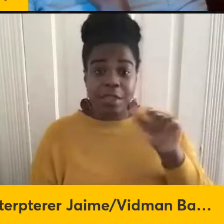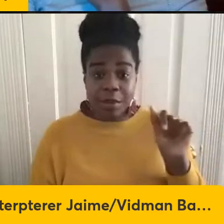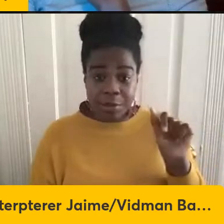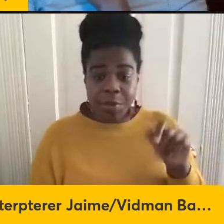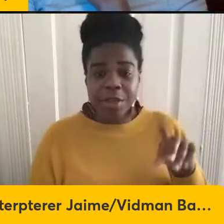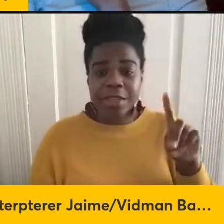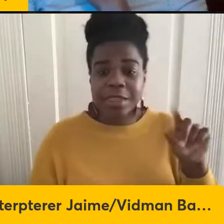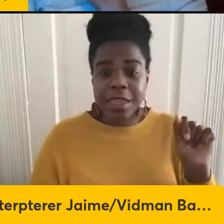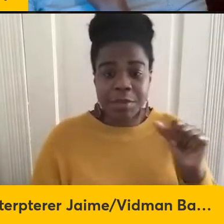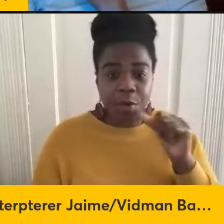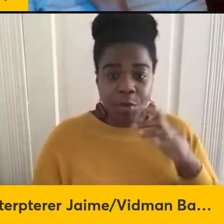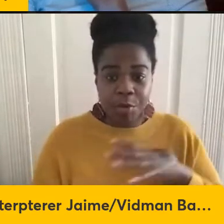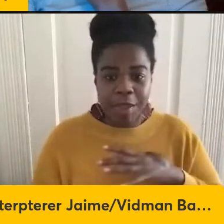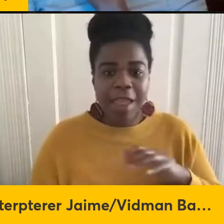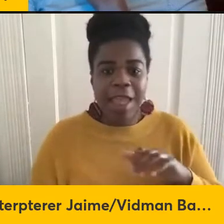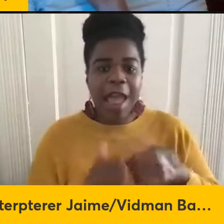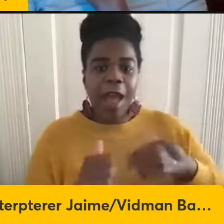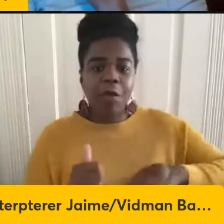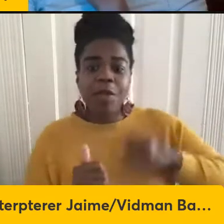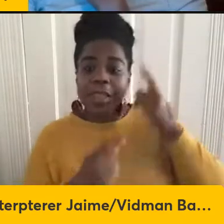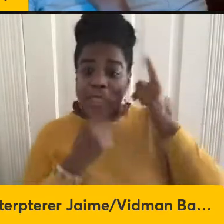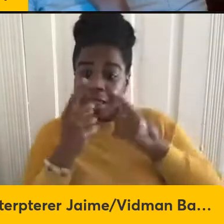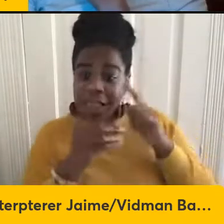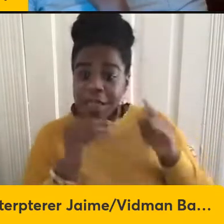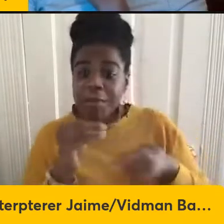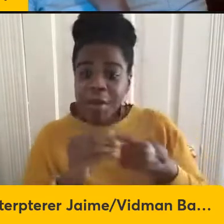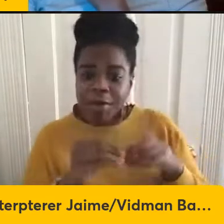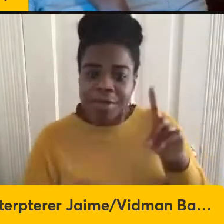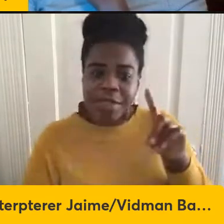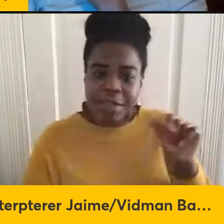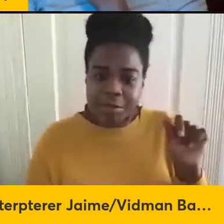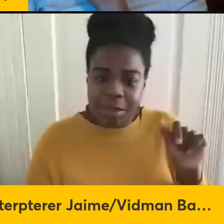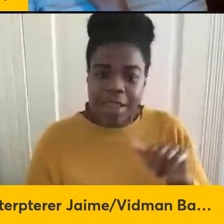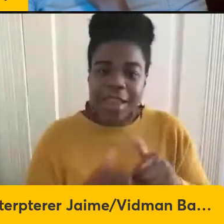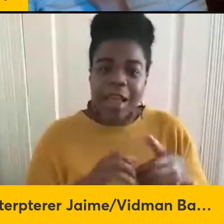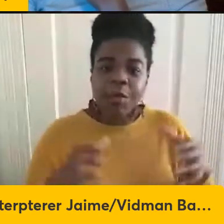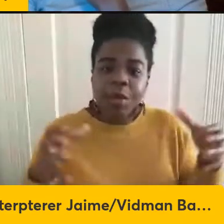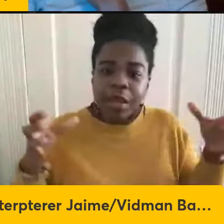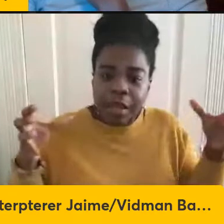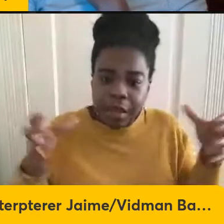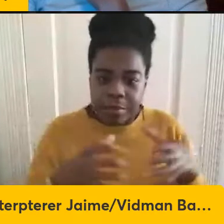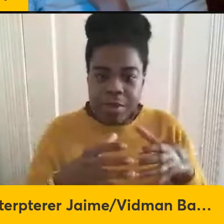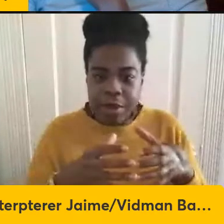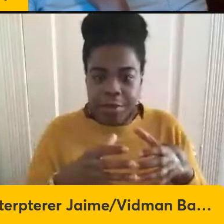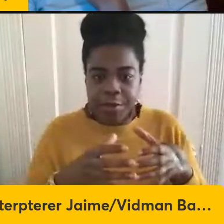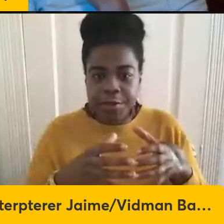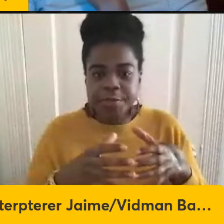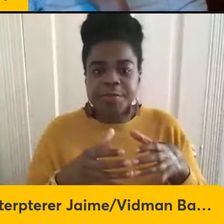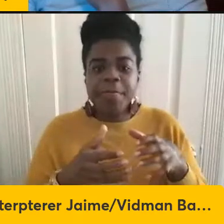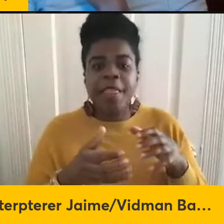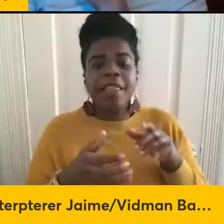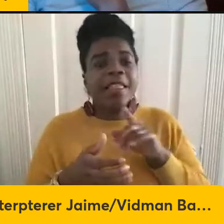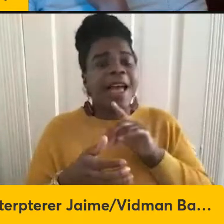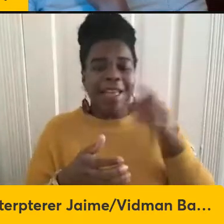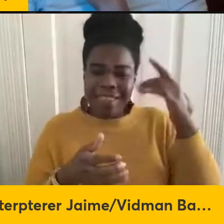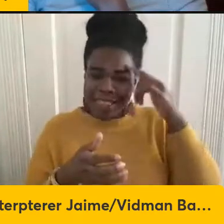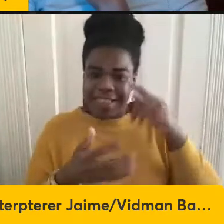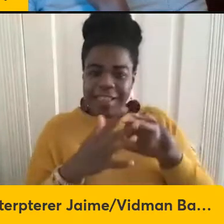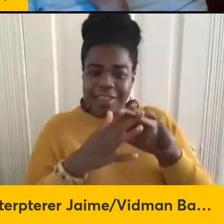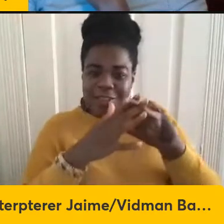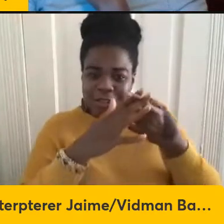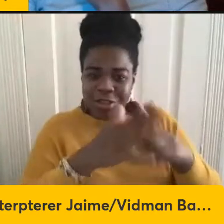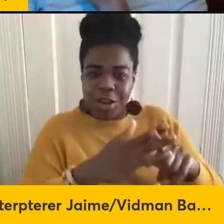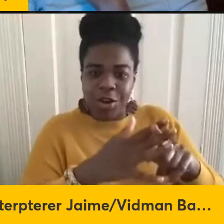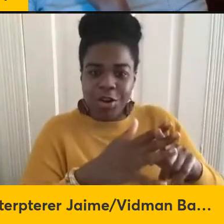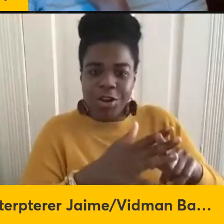think about disability and how we listen and how we come together. And I think that's how we really begin that